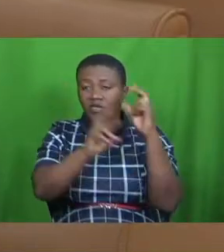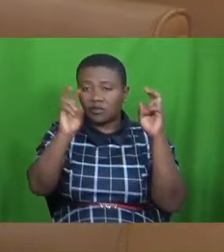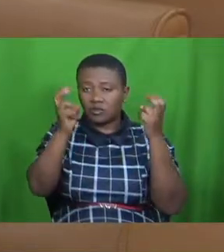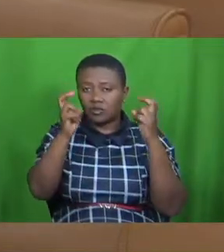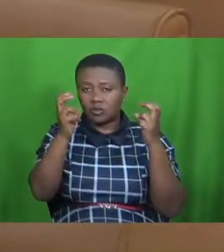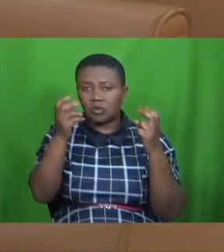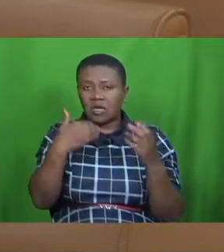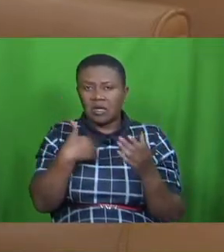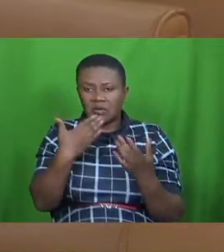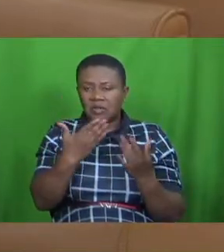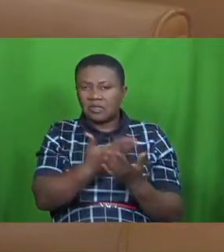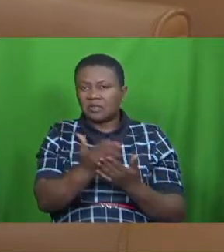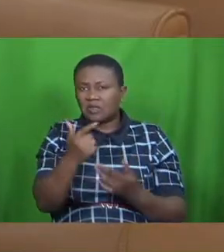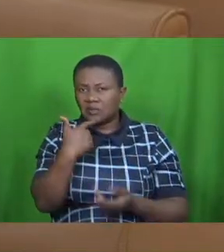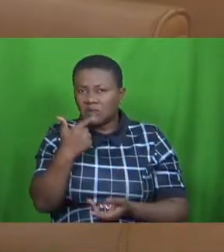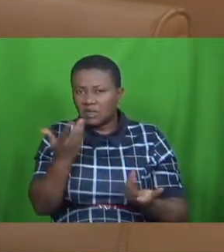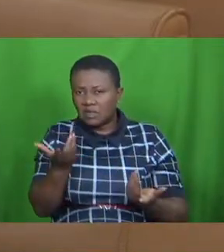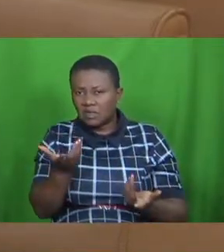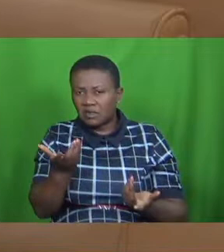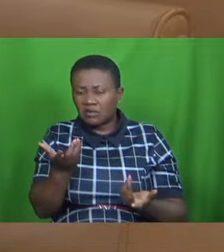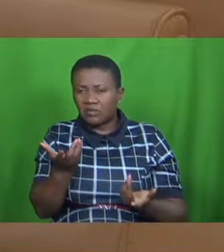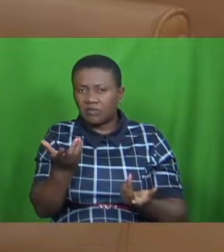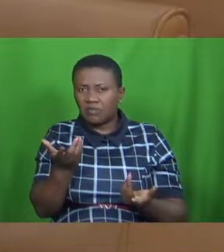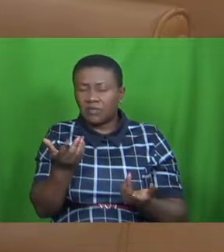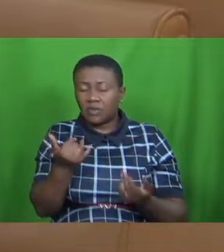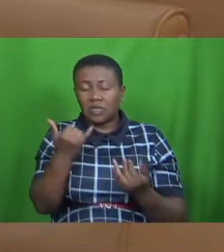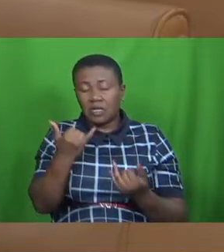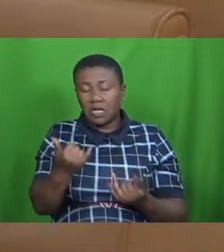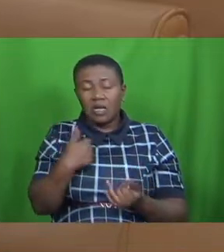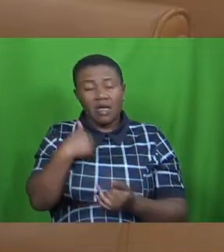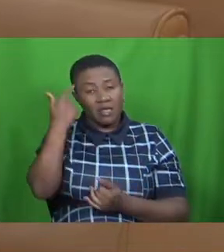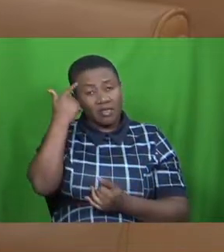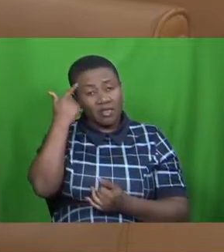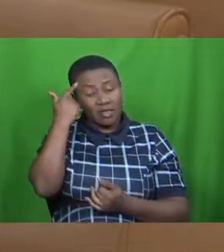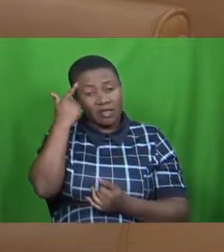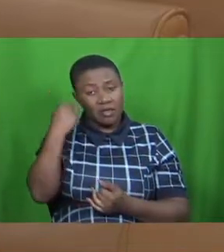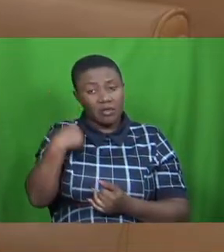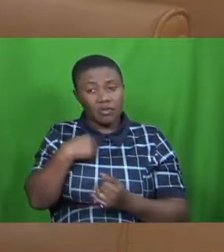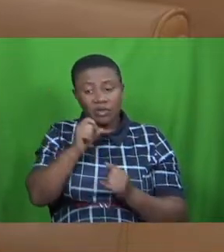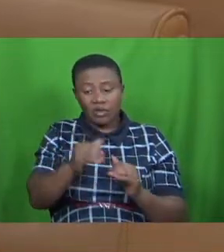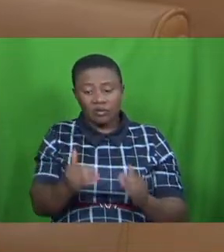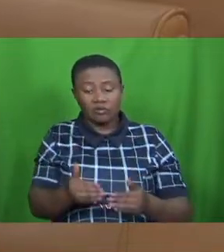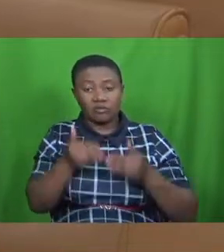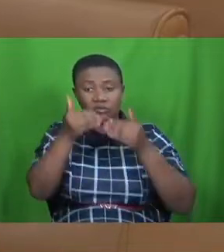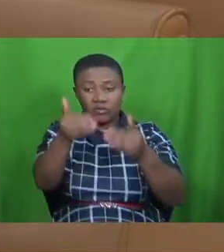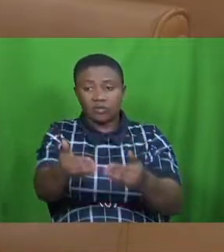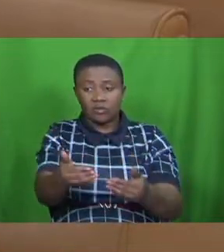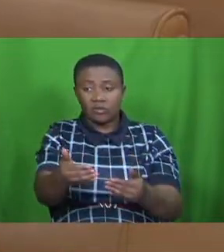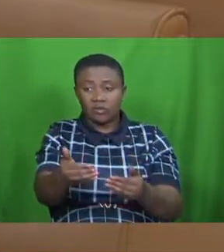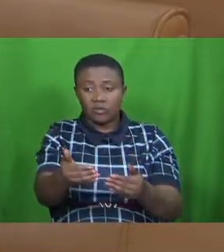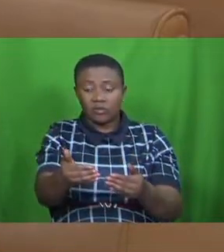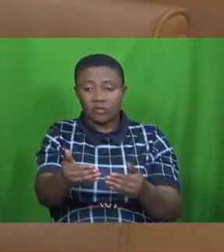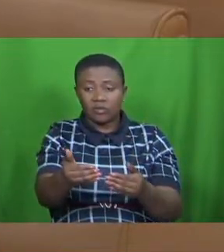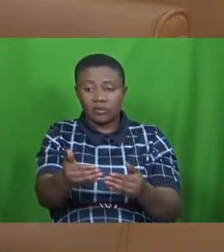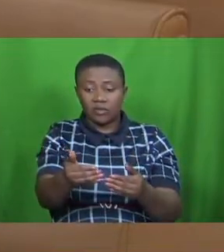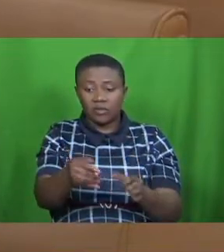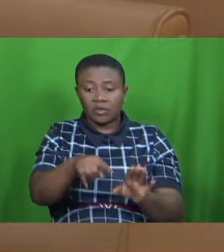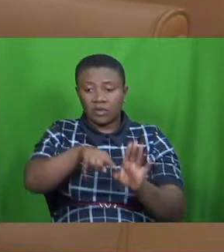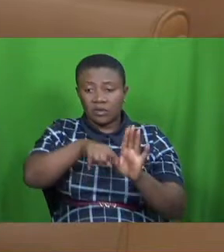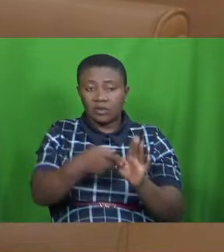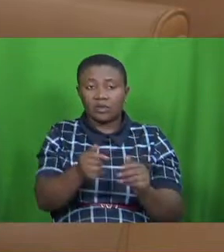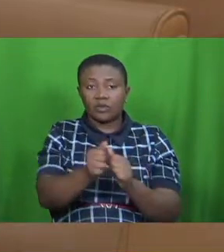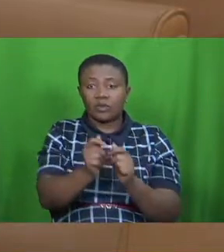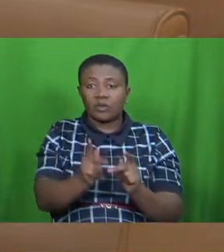in the absence of that, Speaker, with respect, shall we move on to item 6 at the commencement of public